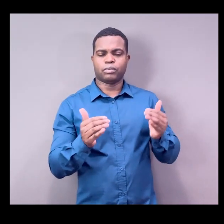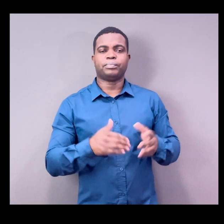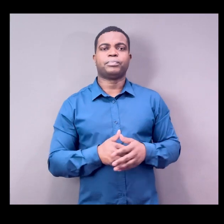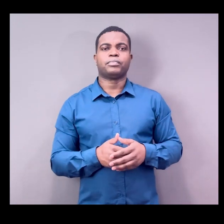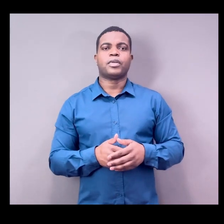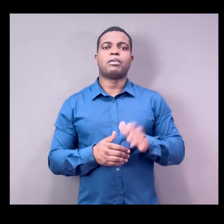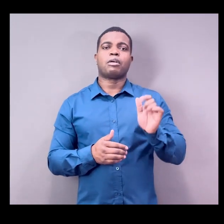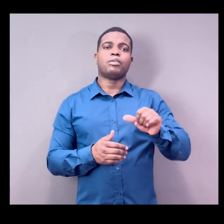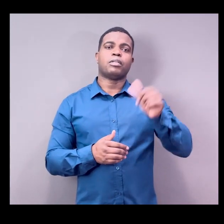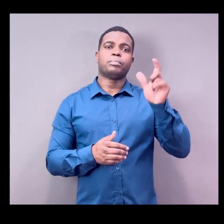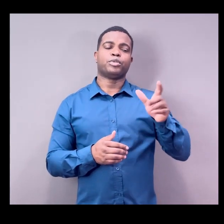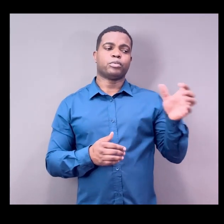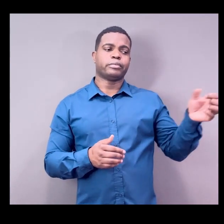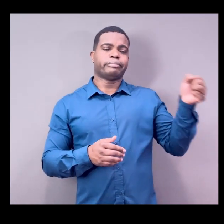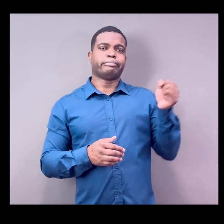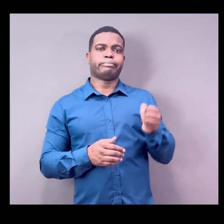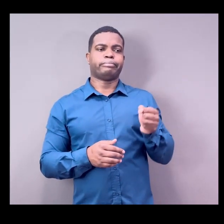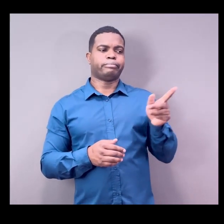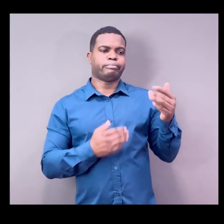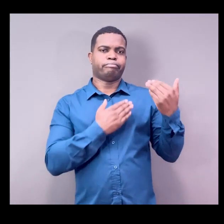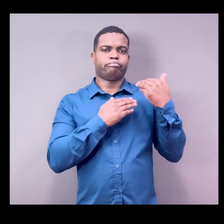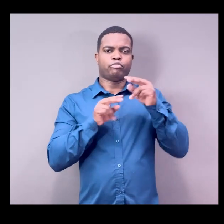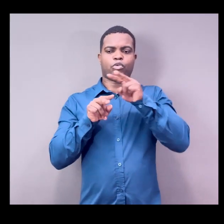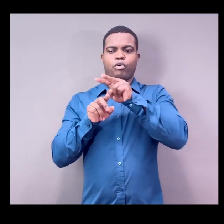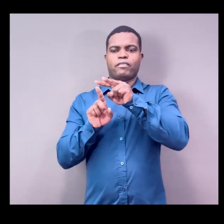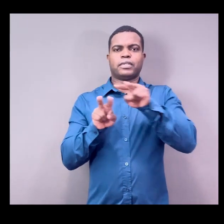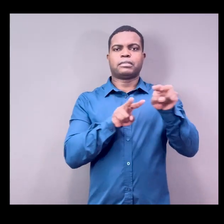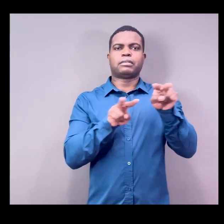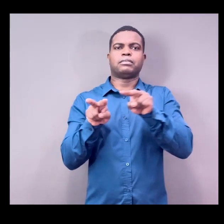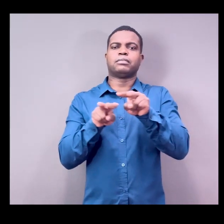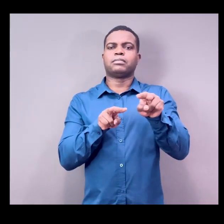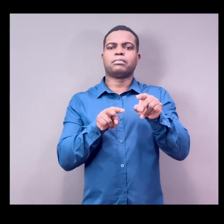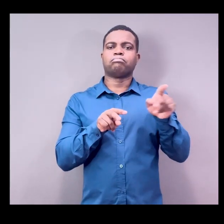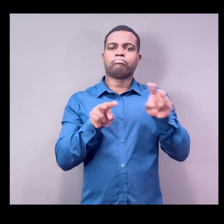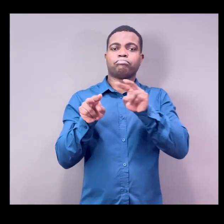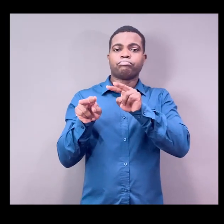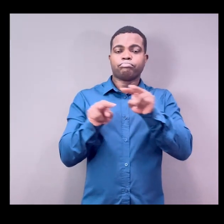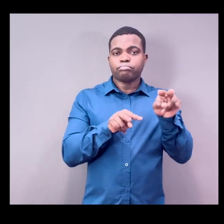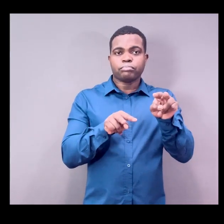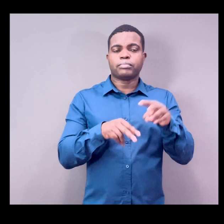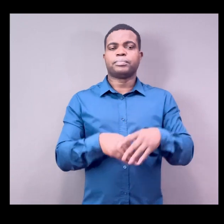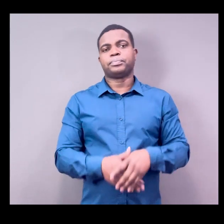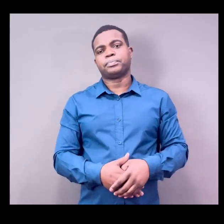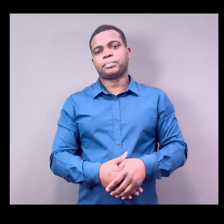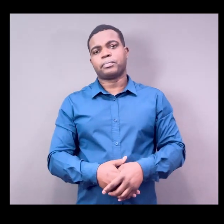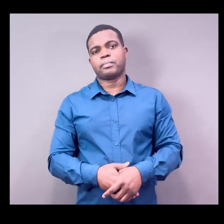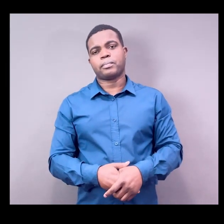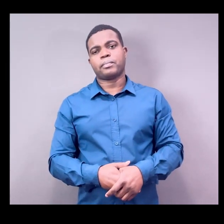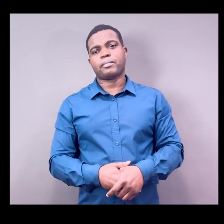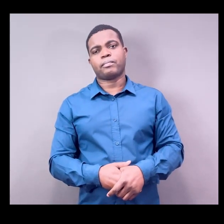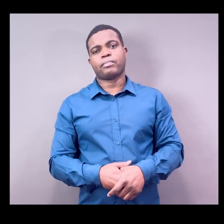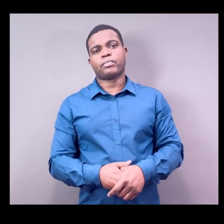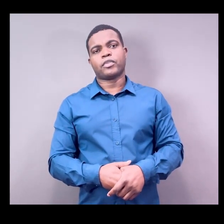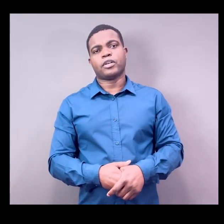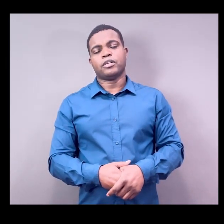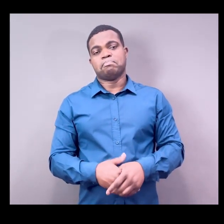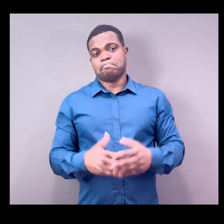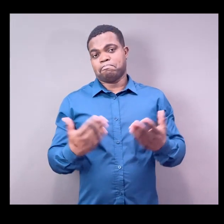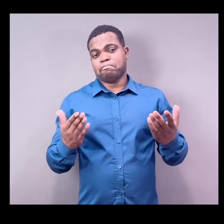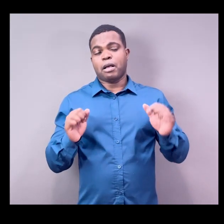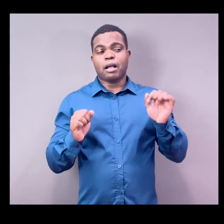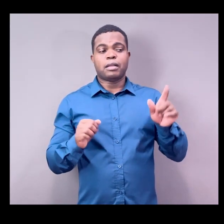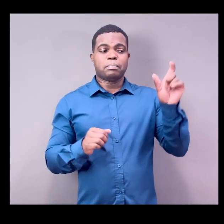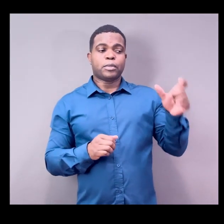We have third party oversight. So sometimes you may want to